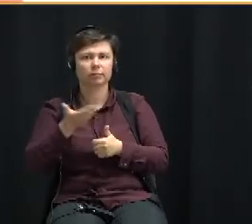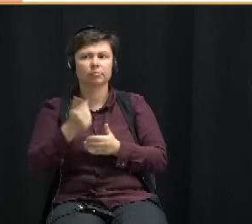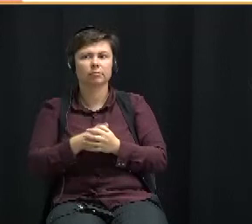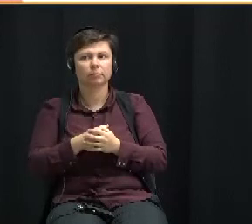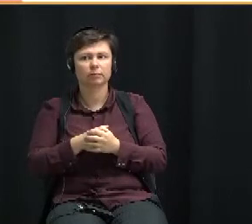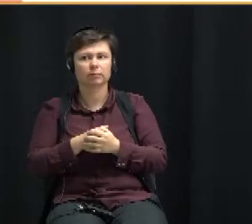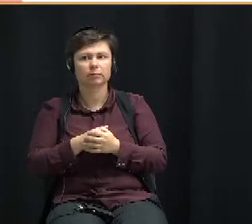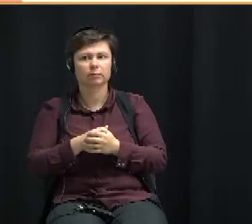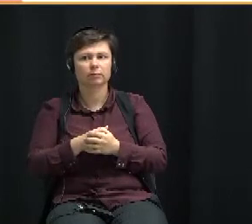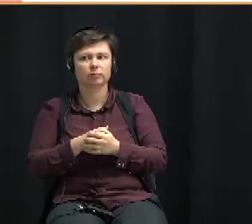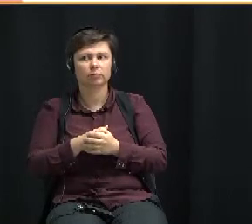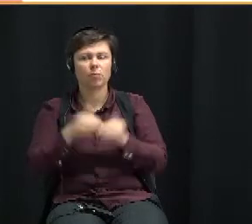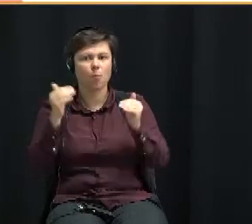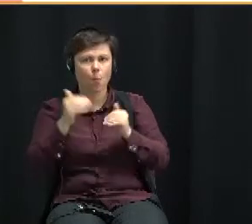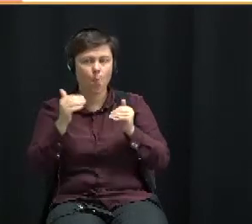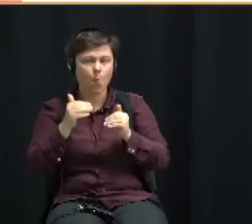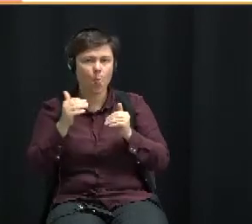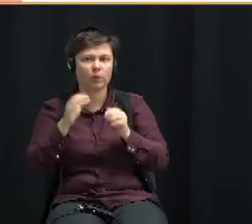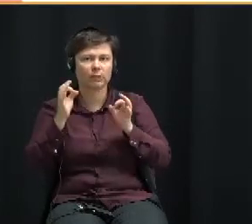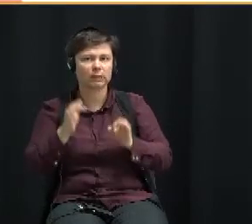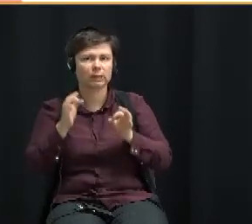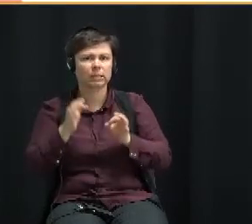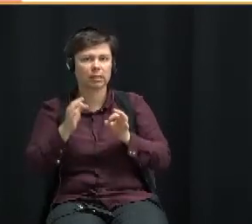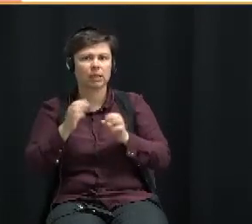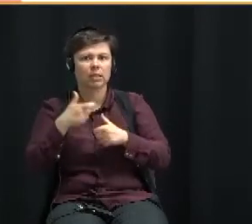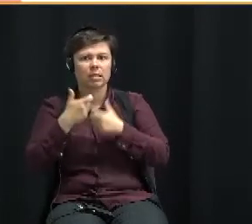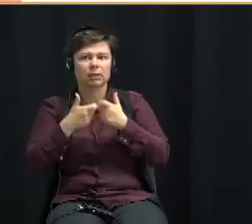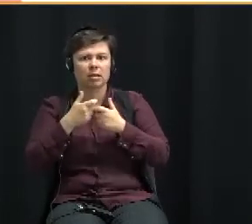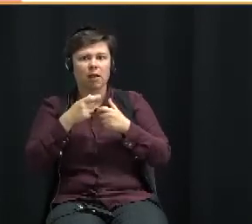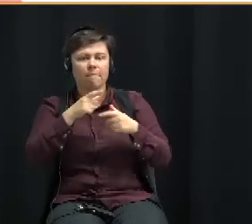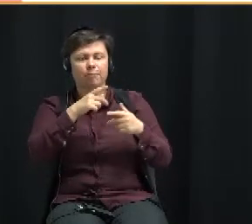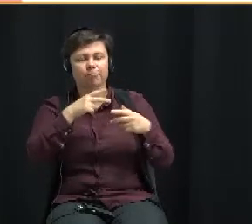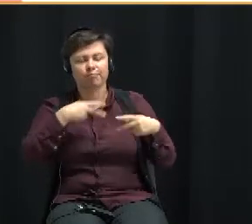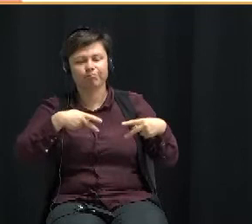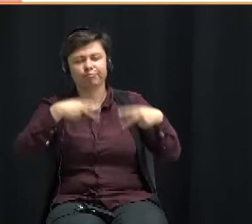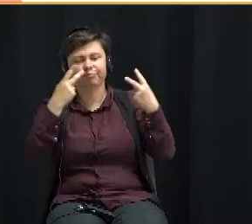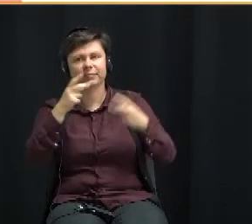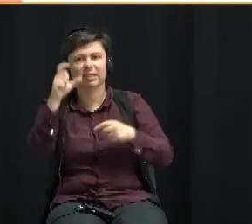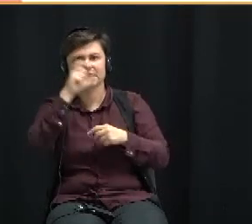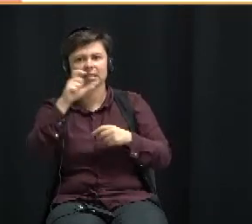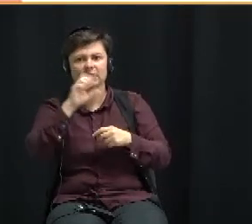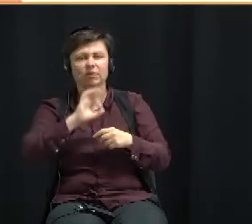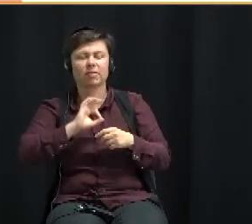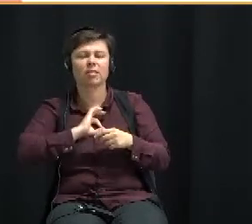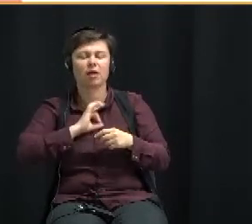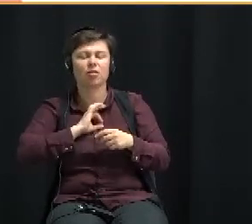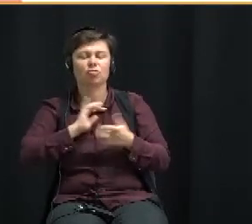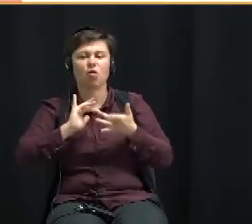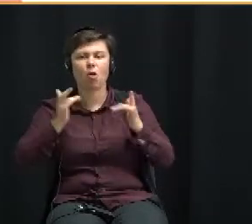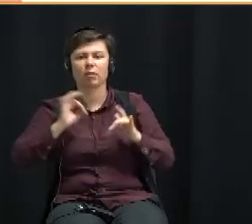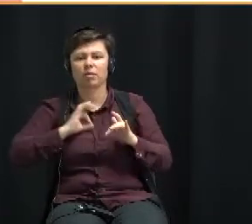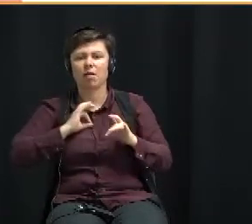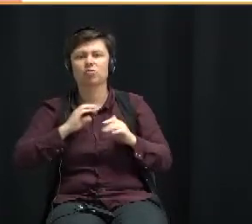around Santonian Hall, where we are now, and maybe it